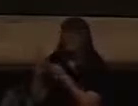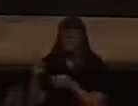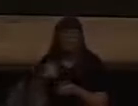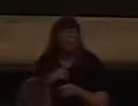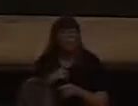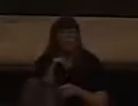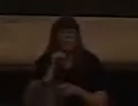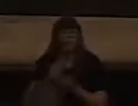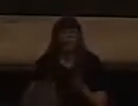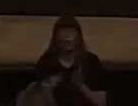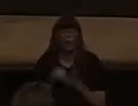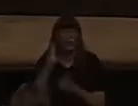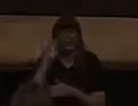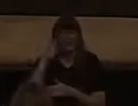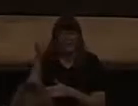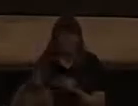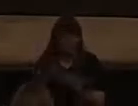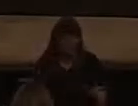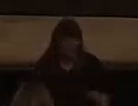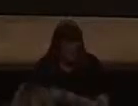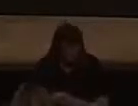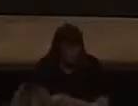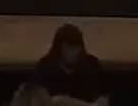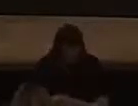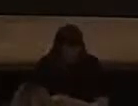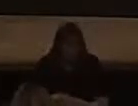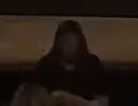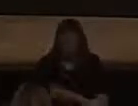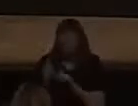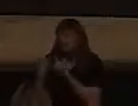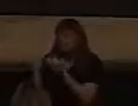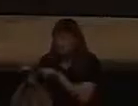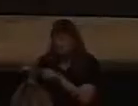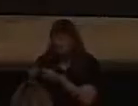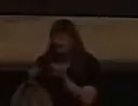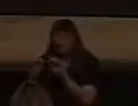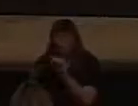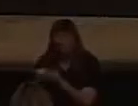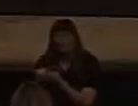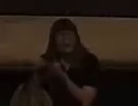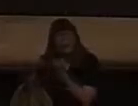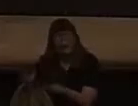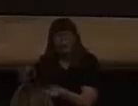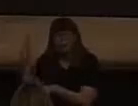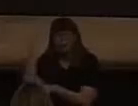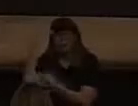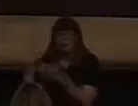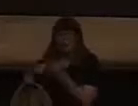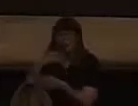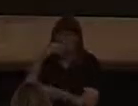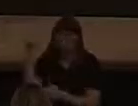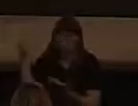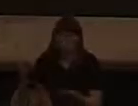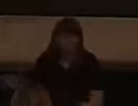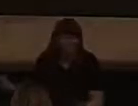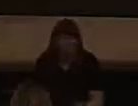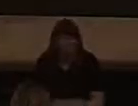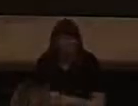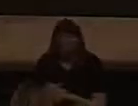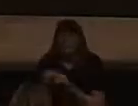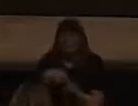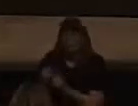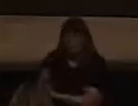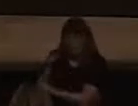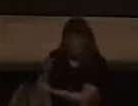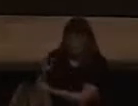not reinventing the wheel. We're going to organizations that already know what's best. how to target